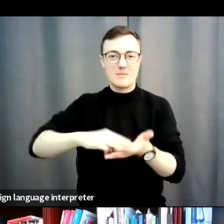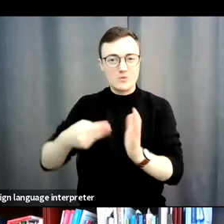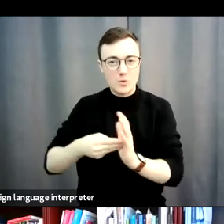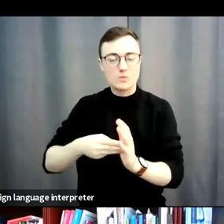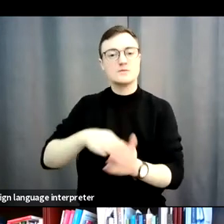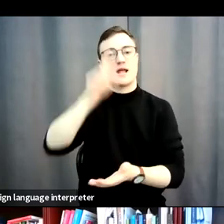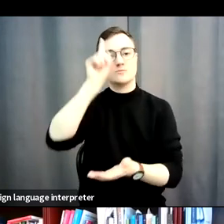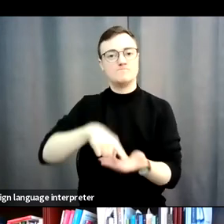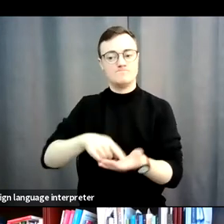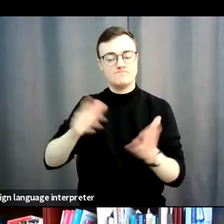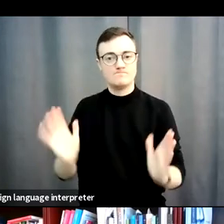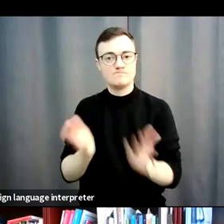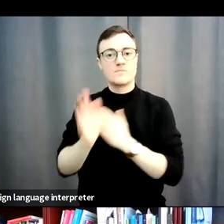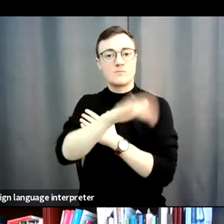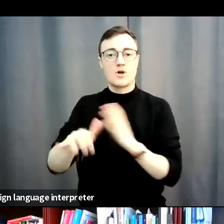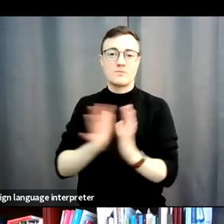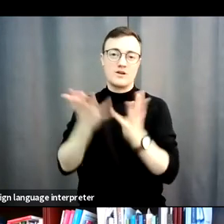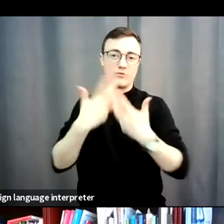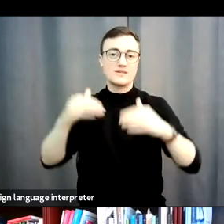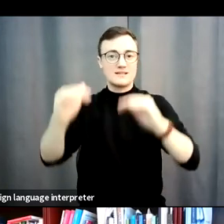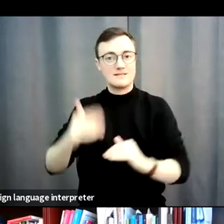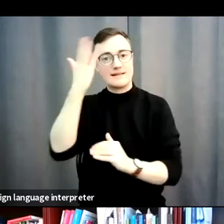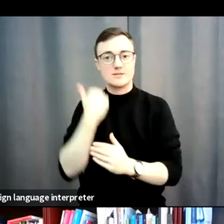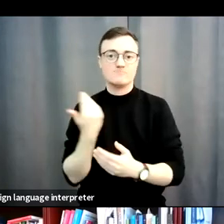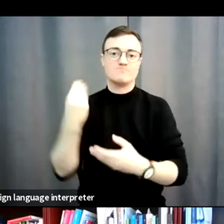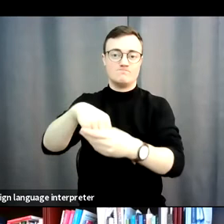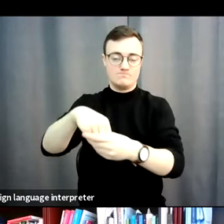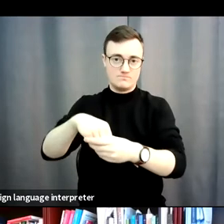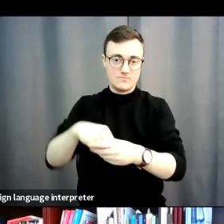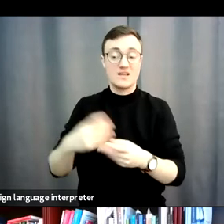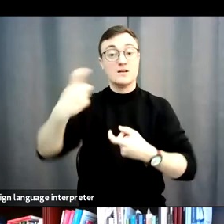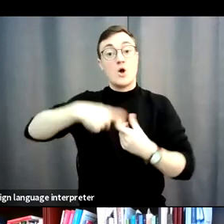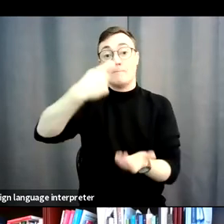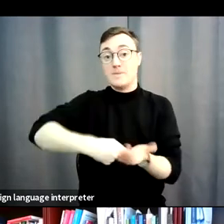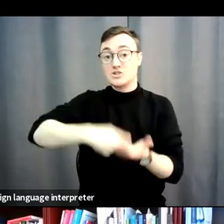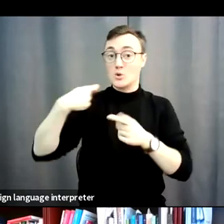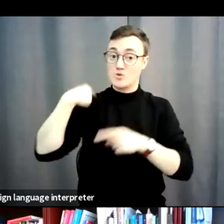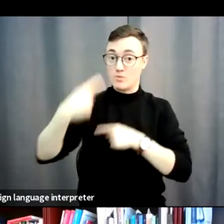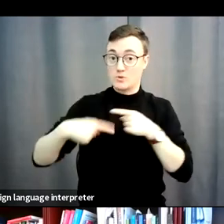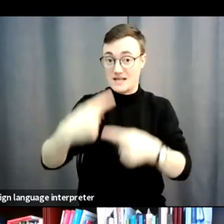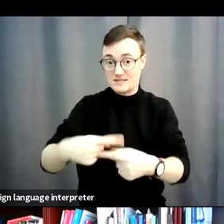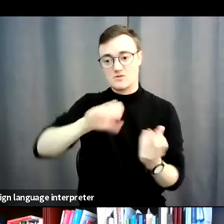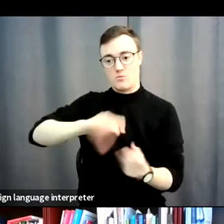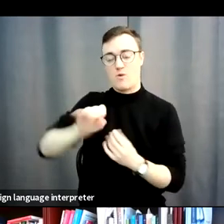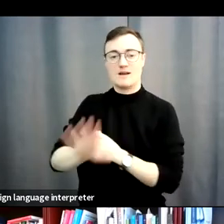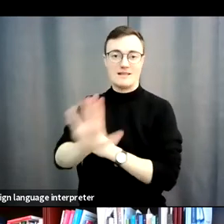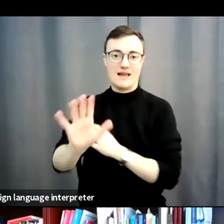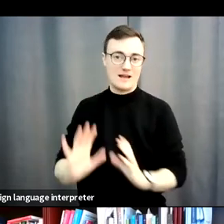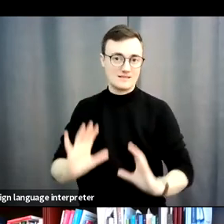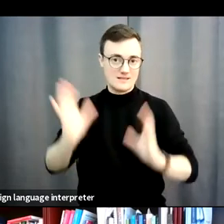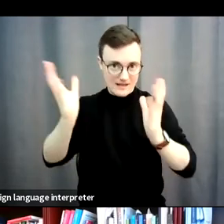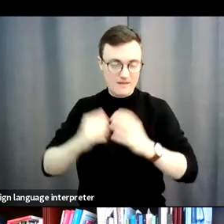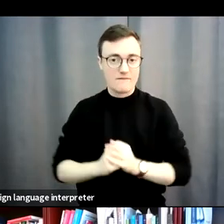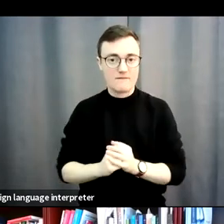effective participation of children with disabilities in decision-making processes affecting their lives, guaranteeing